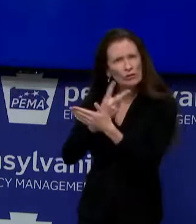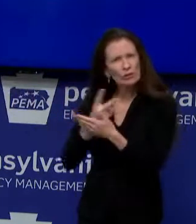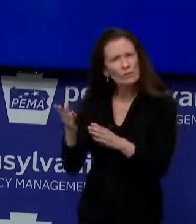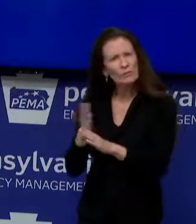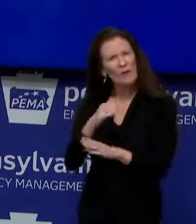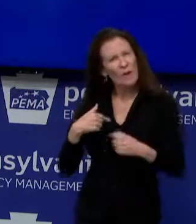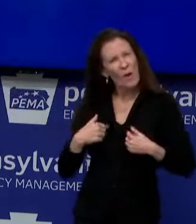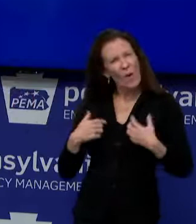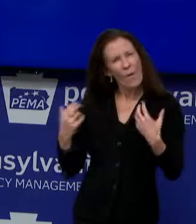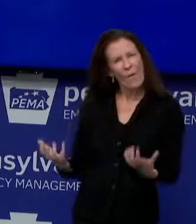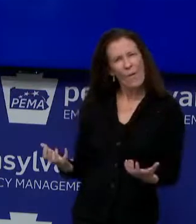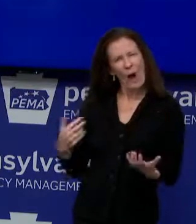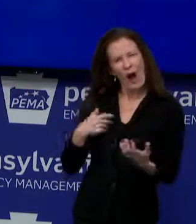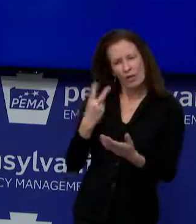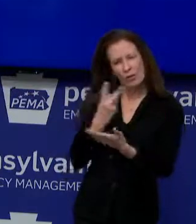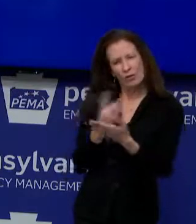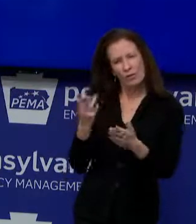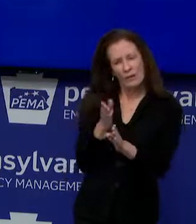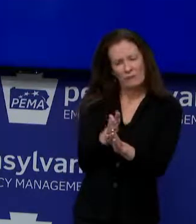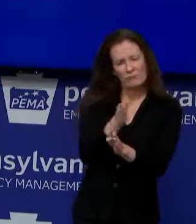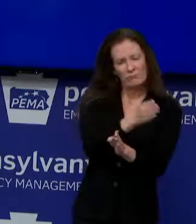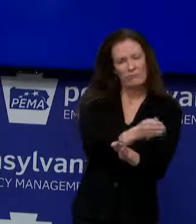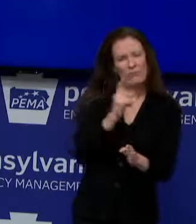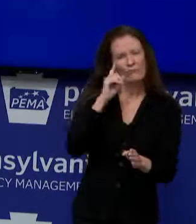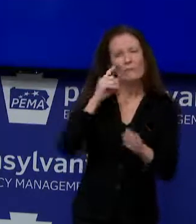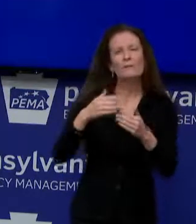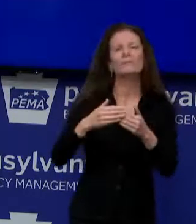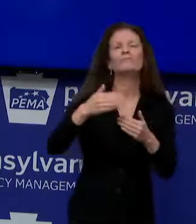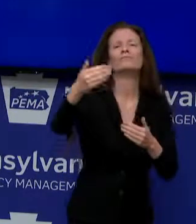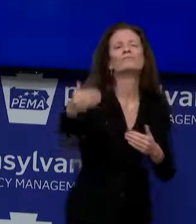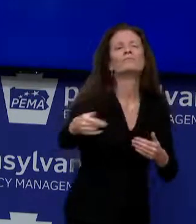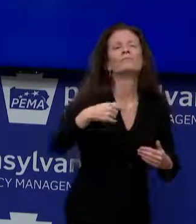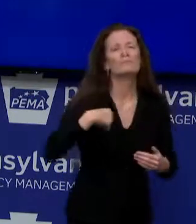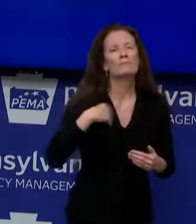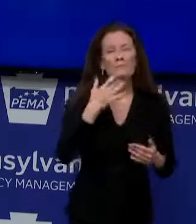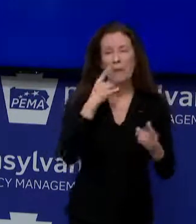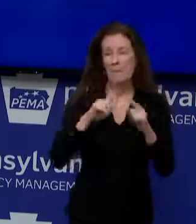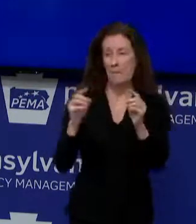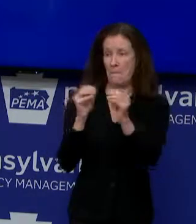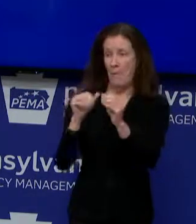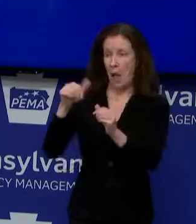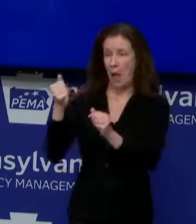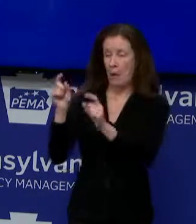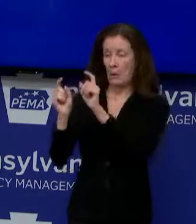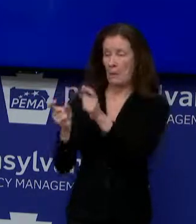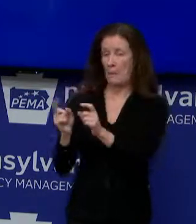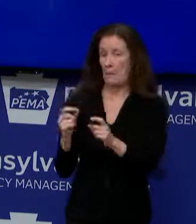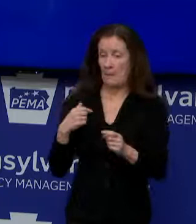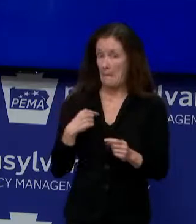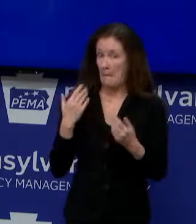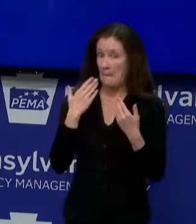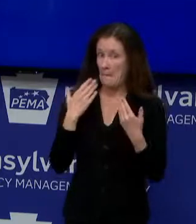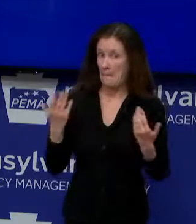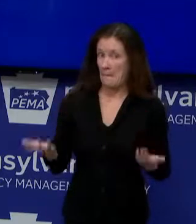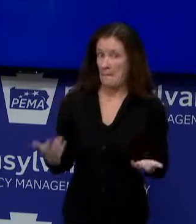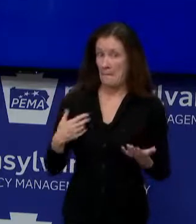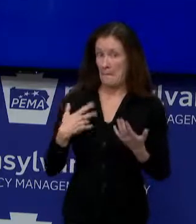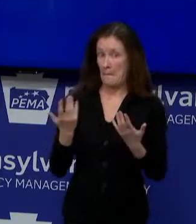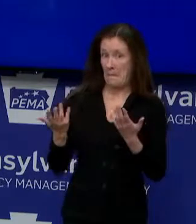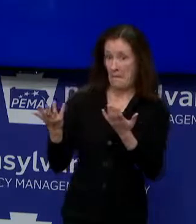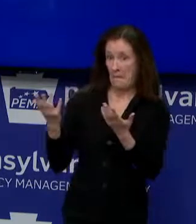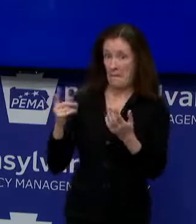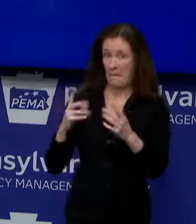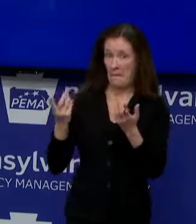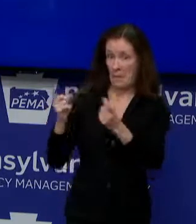thing. I'm not sure what you're talking about in terms of other things that might or might not be in election reform. But if the question